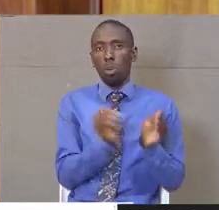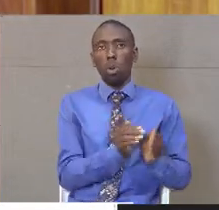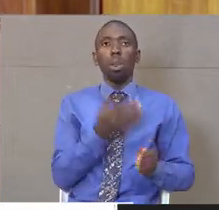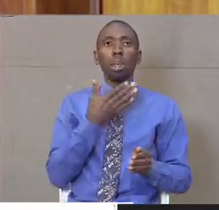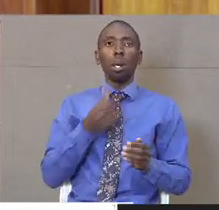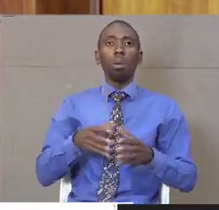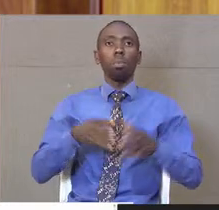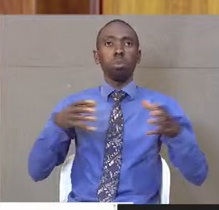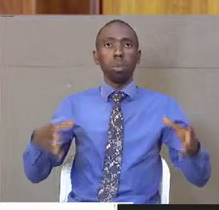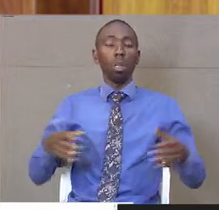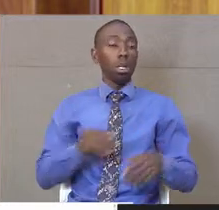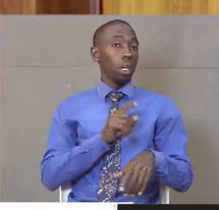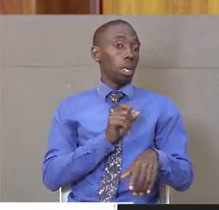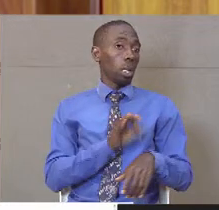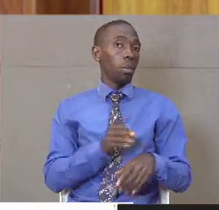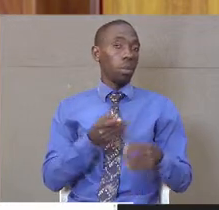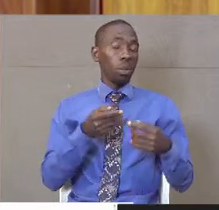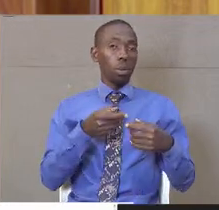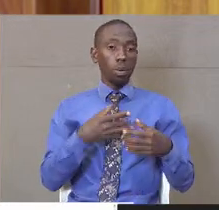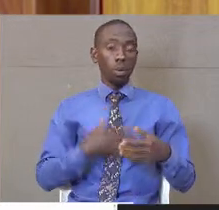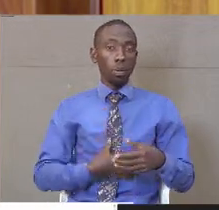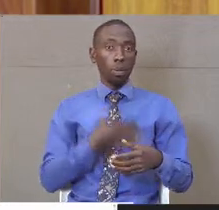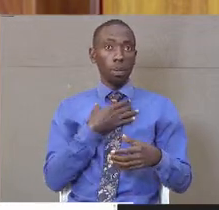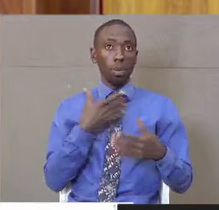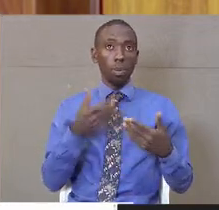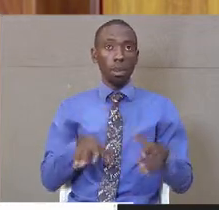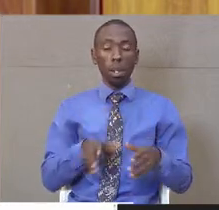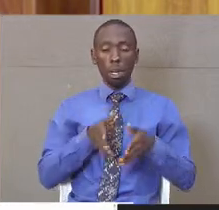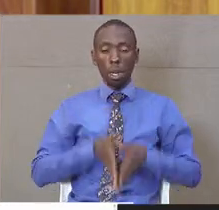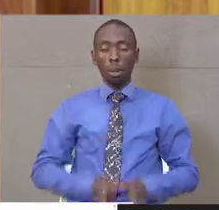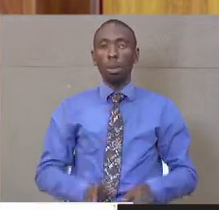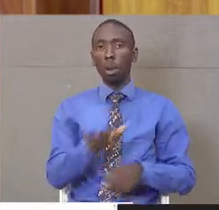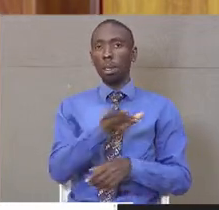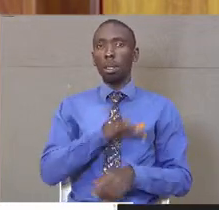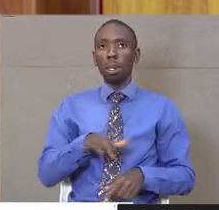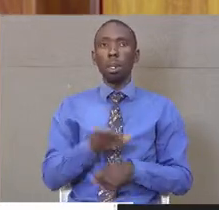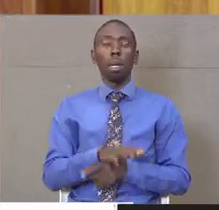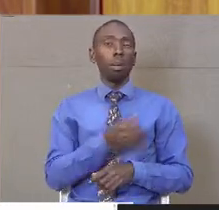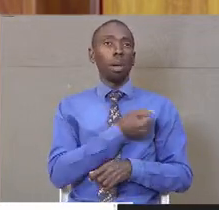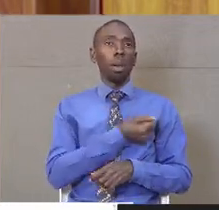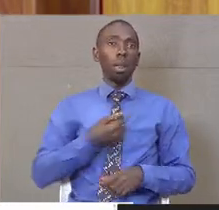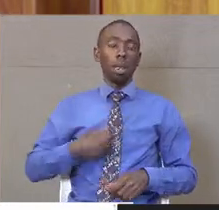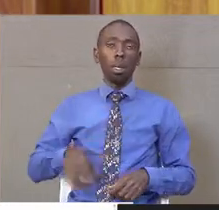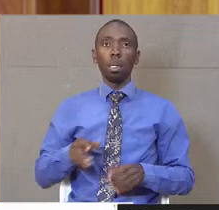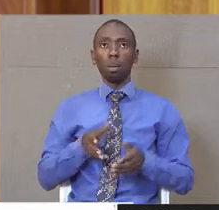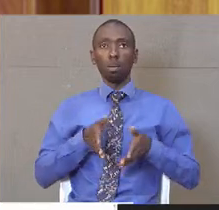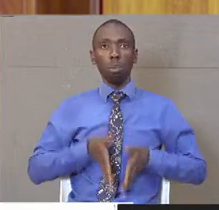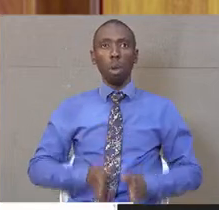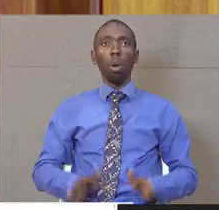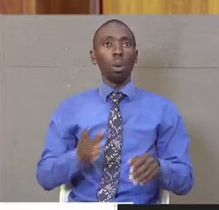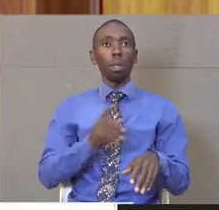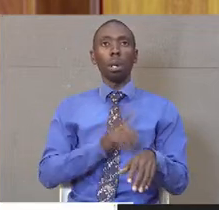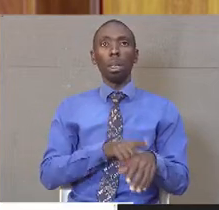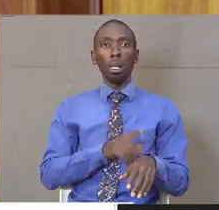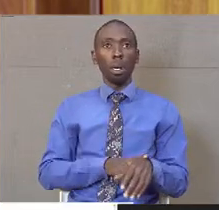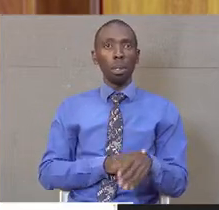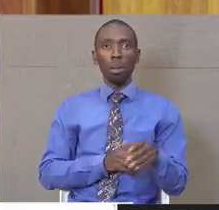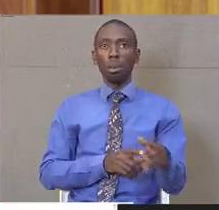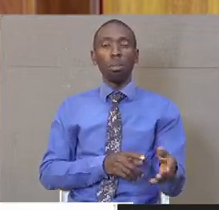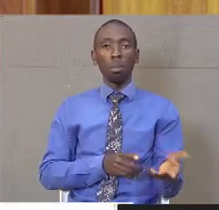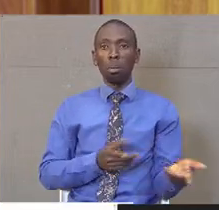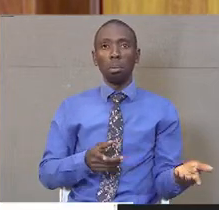to these health, to those labor suits, we have realized most mothers even give birth while they are